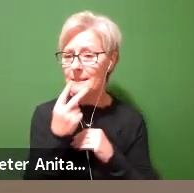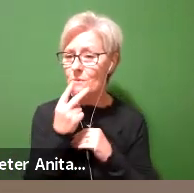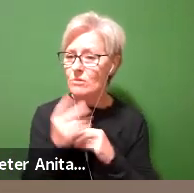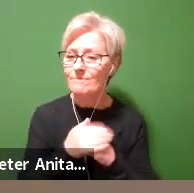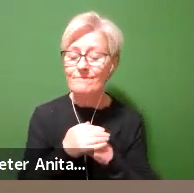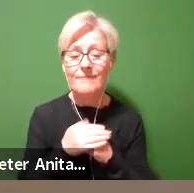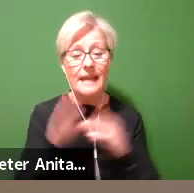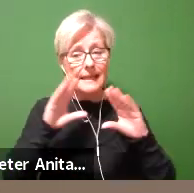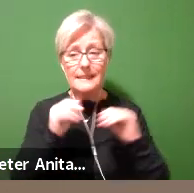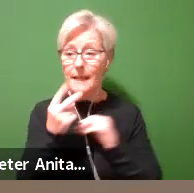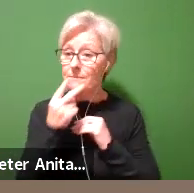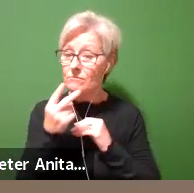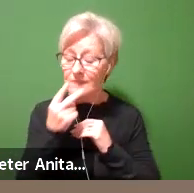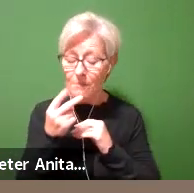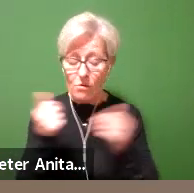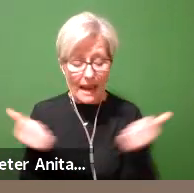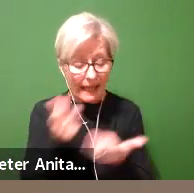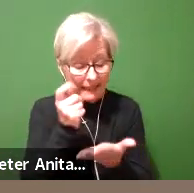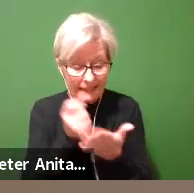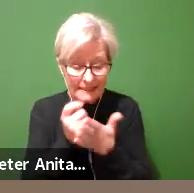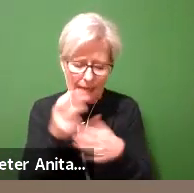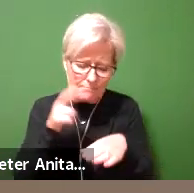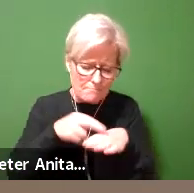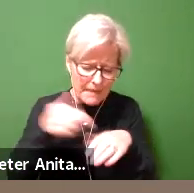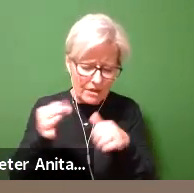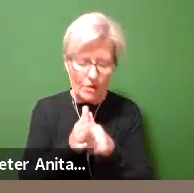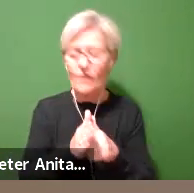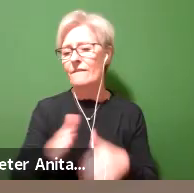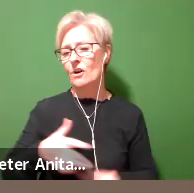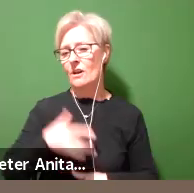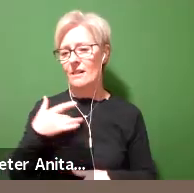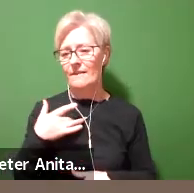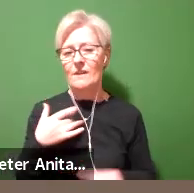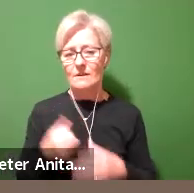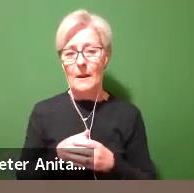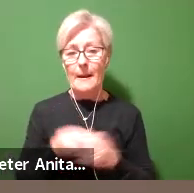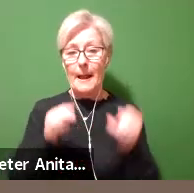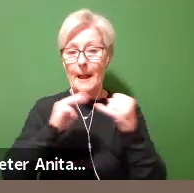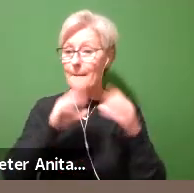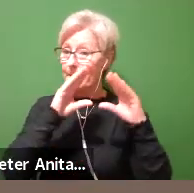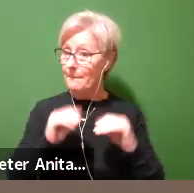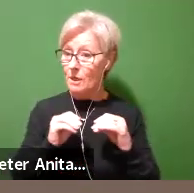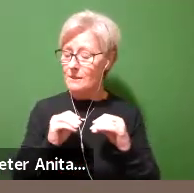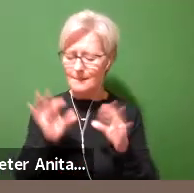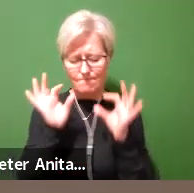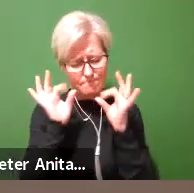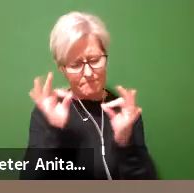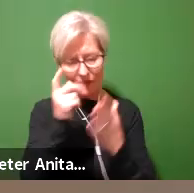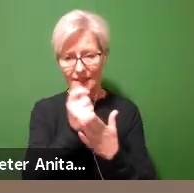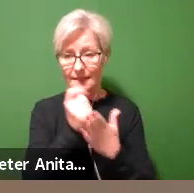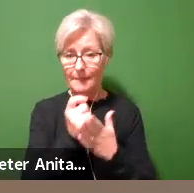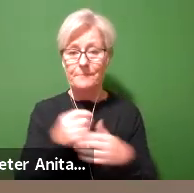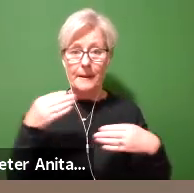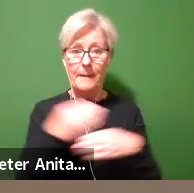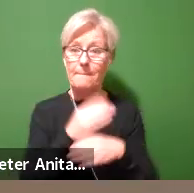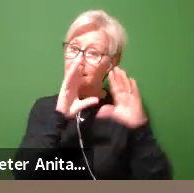for better health and to live longer. Menopause is an ideal time to stop smoking. By not smoking, you delay the onset of menopause and